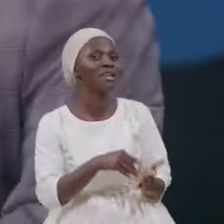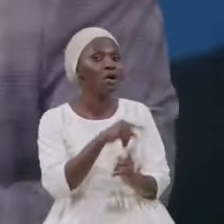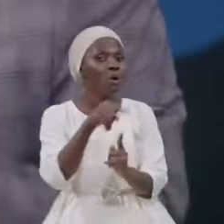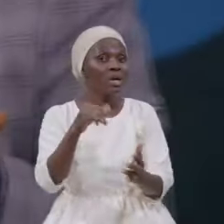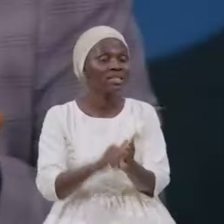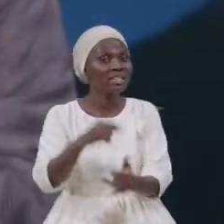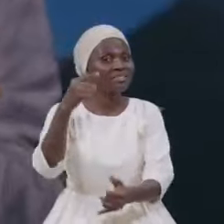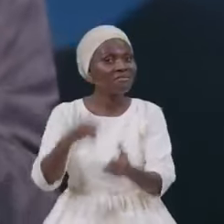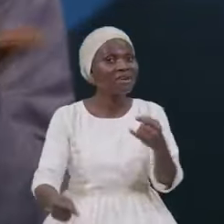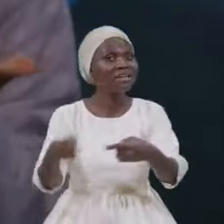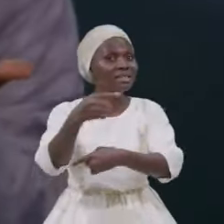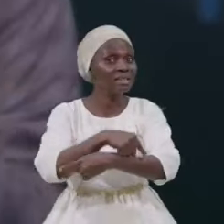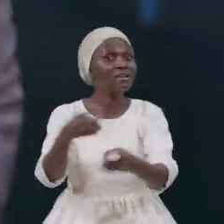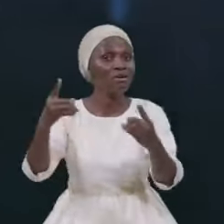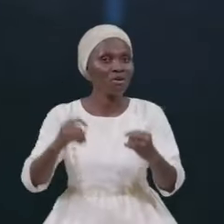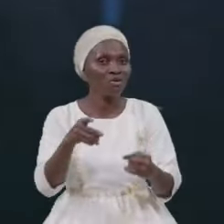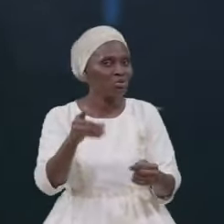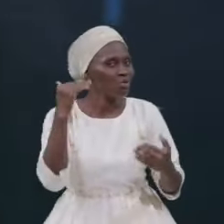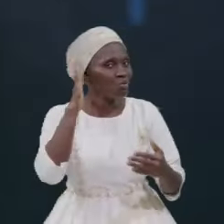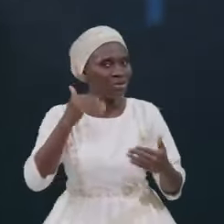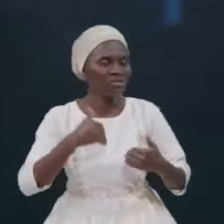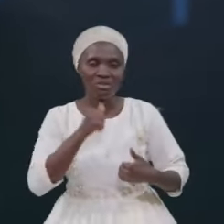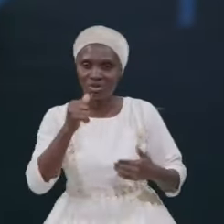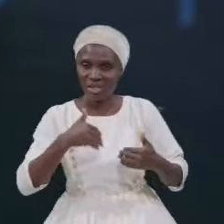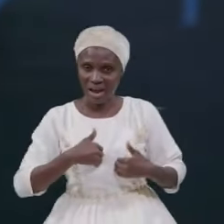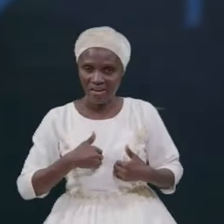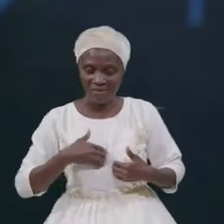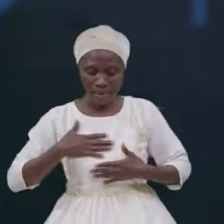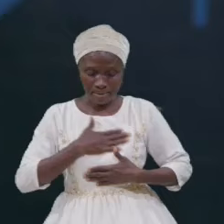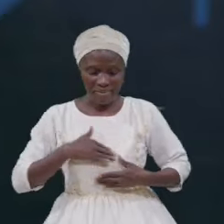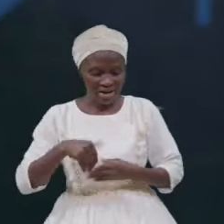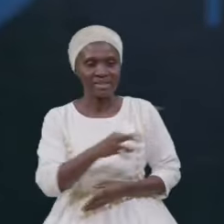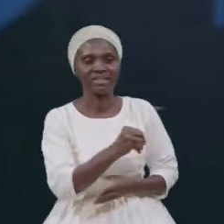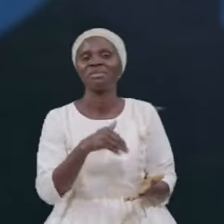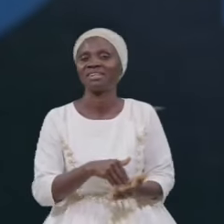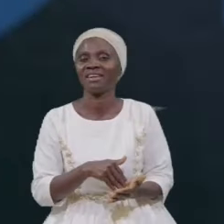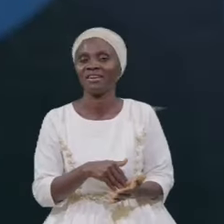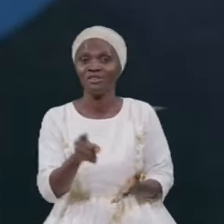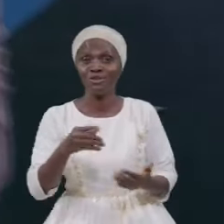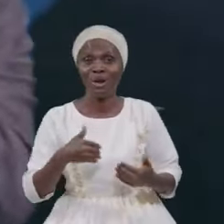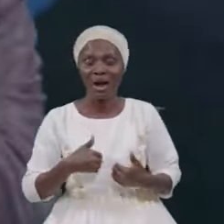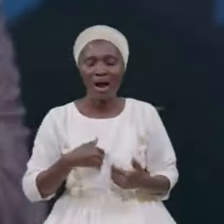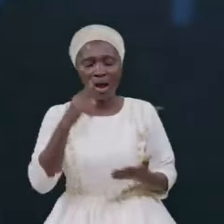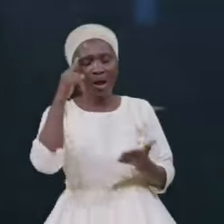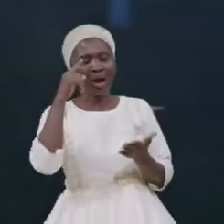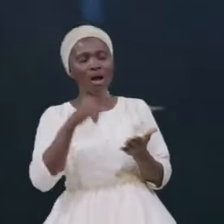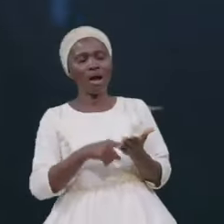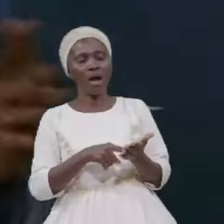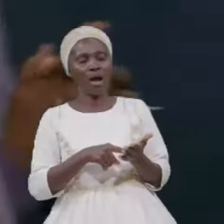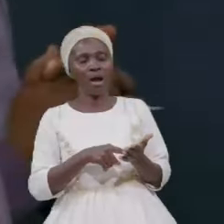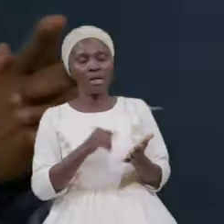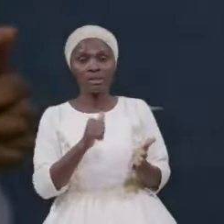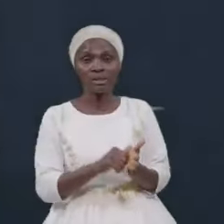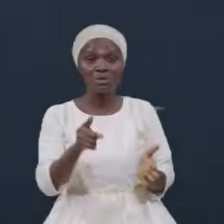just come to realization, you've wasted your life, your opportunities, you've wasted